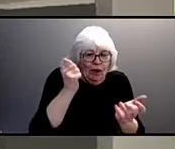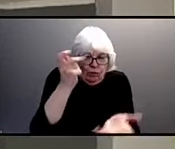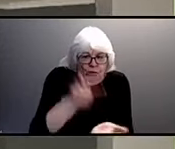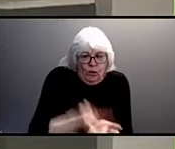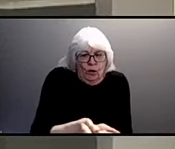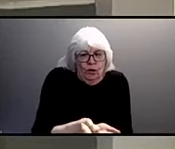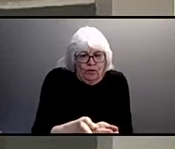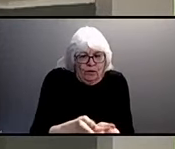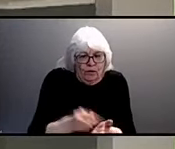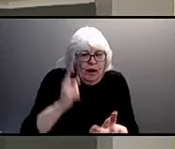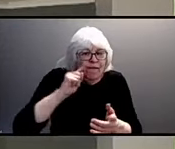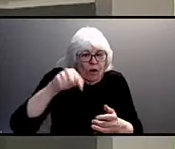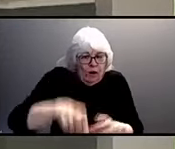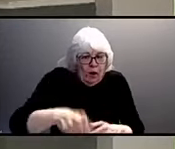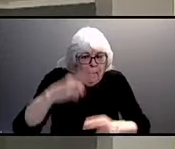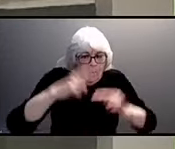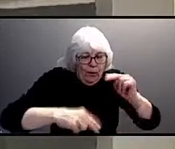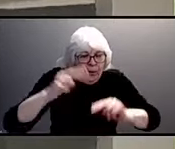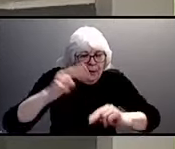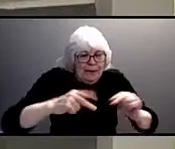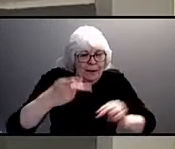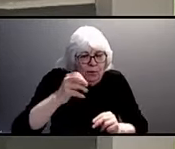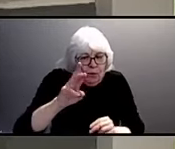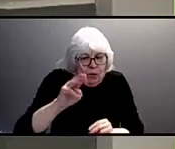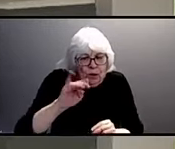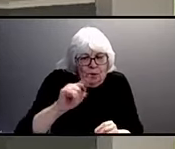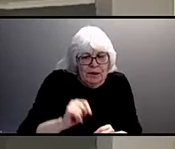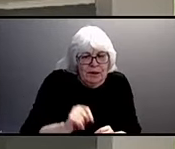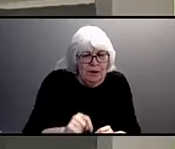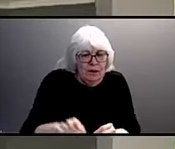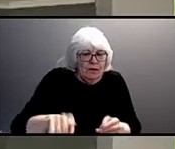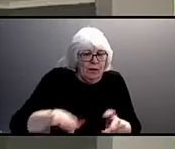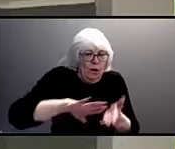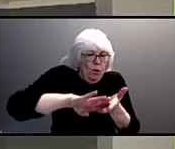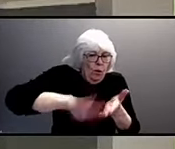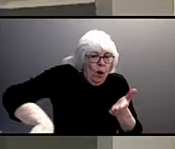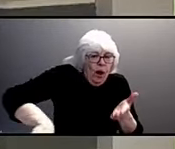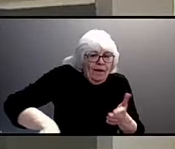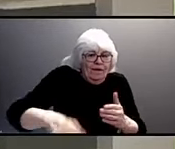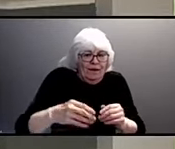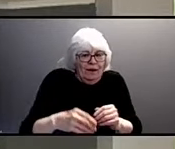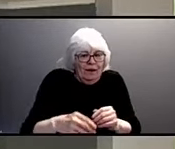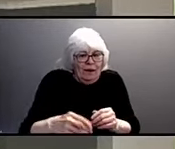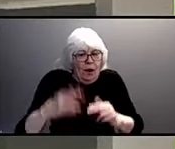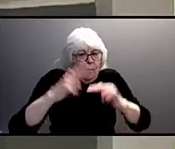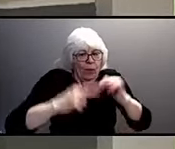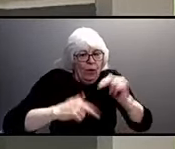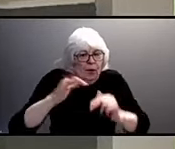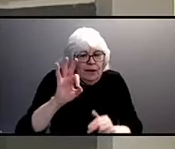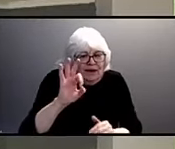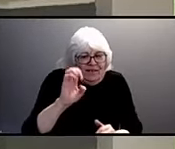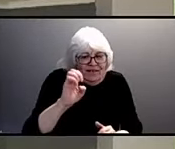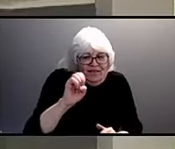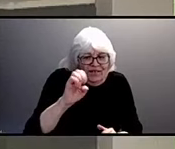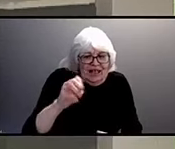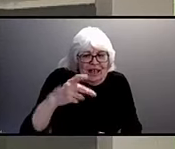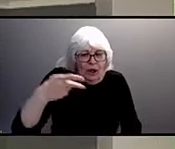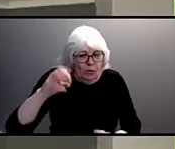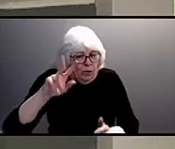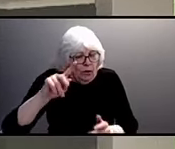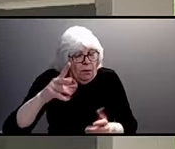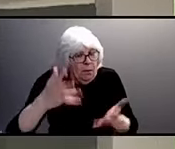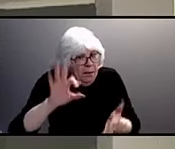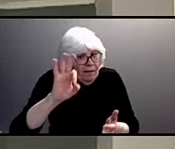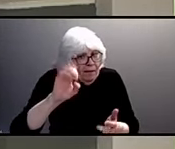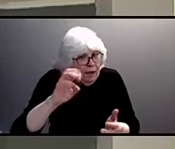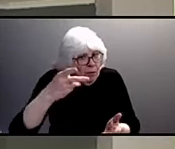at waiving building permit fees, and also looking at things like property tax relief for properties